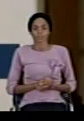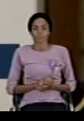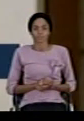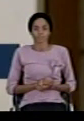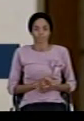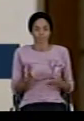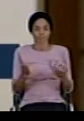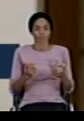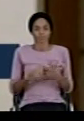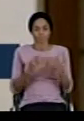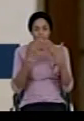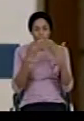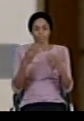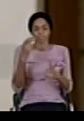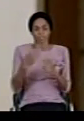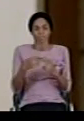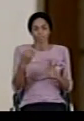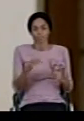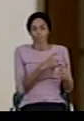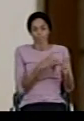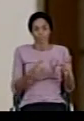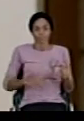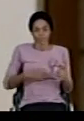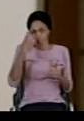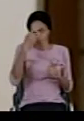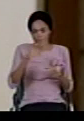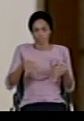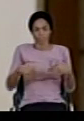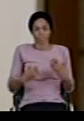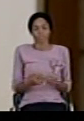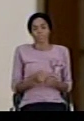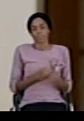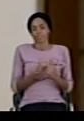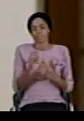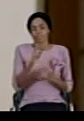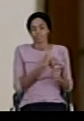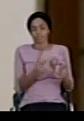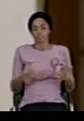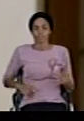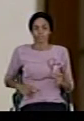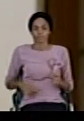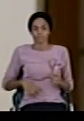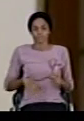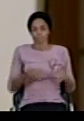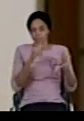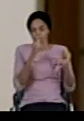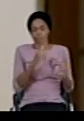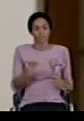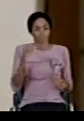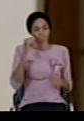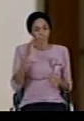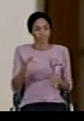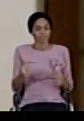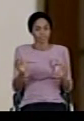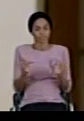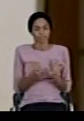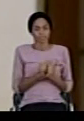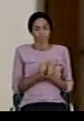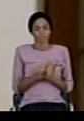I want to thank the name of the Lord for how far the Lord has blessed me with